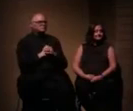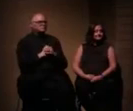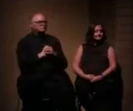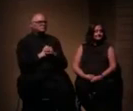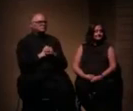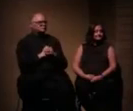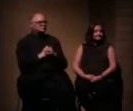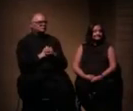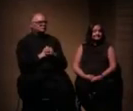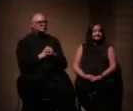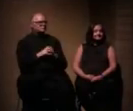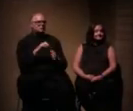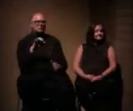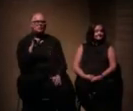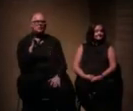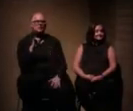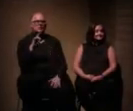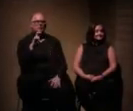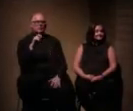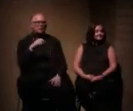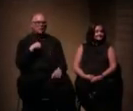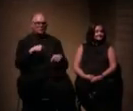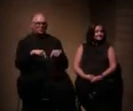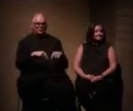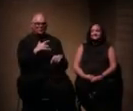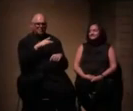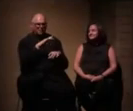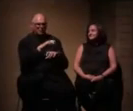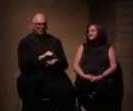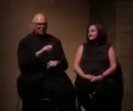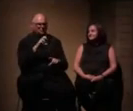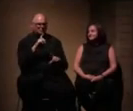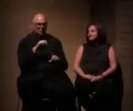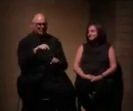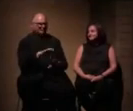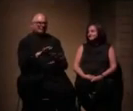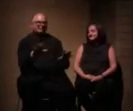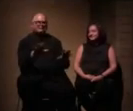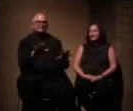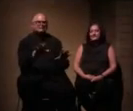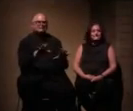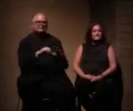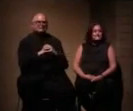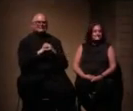Yuan Chang. I'm so sorry, I'm nervous. I'm not an actor. Yuan Chang.